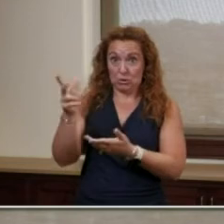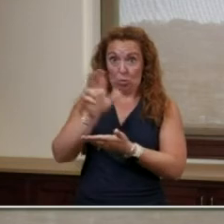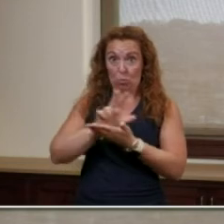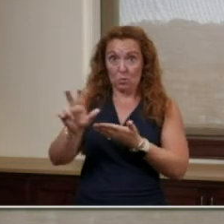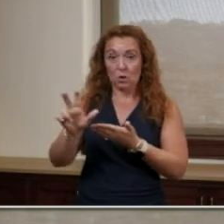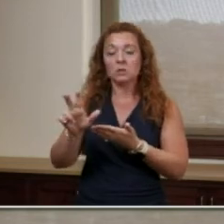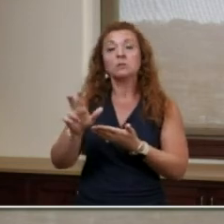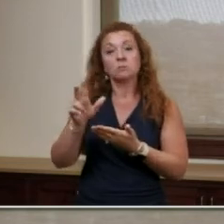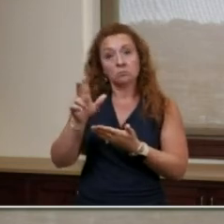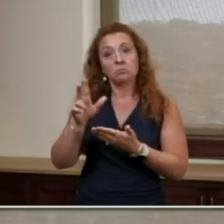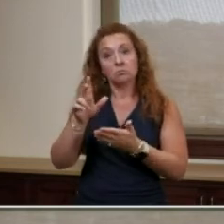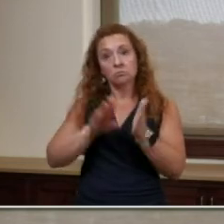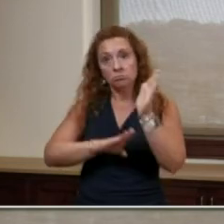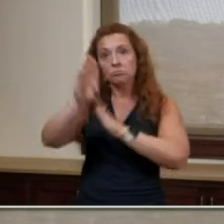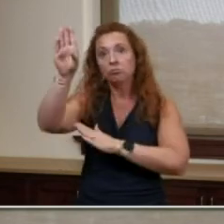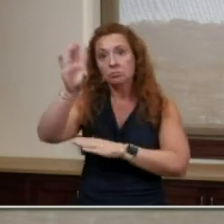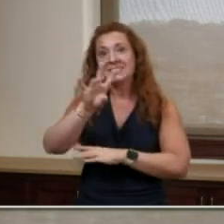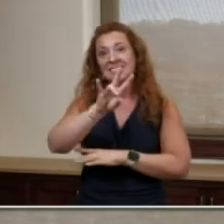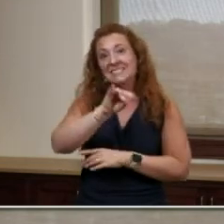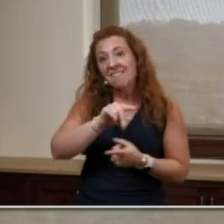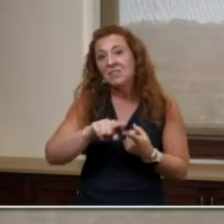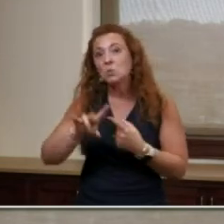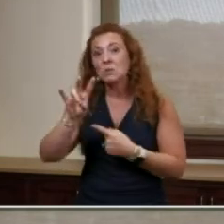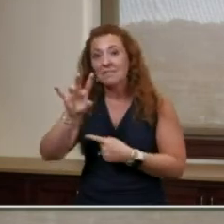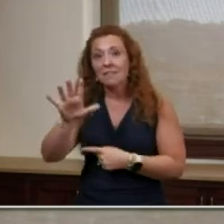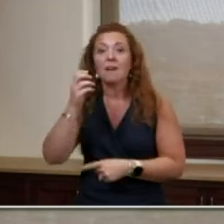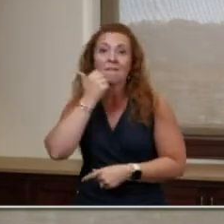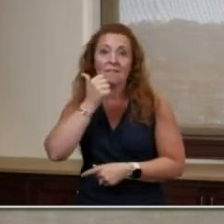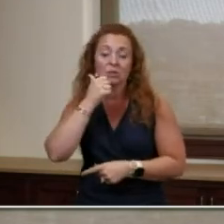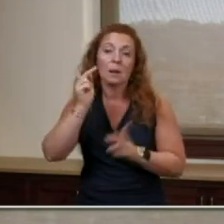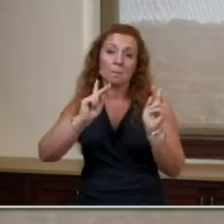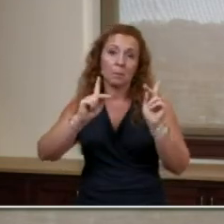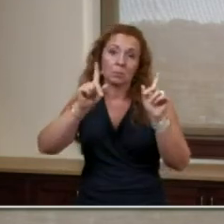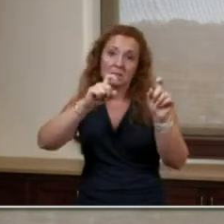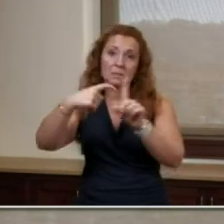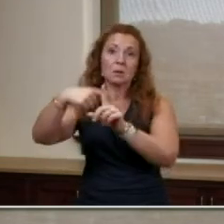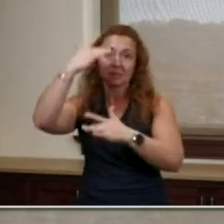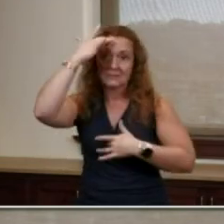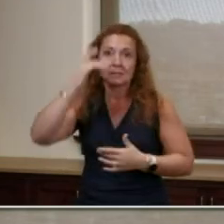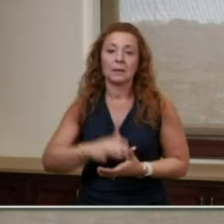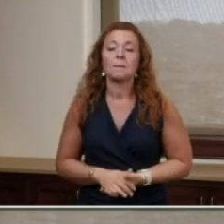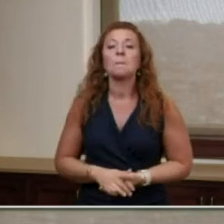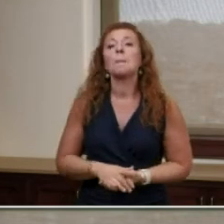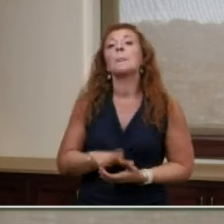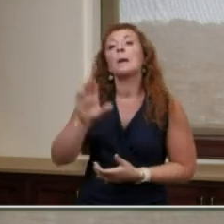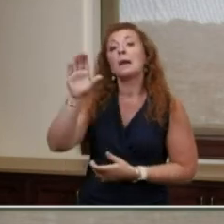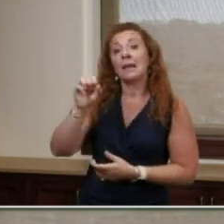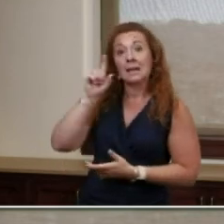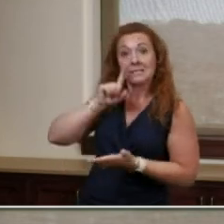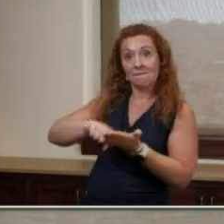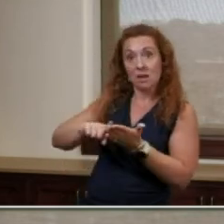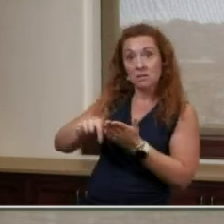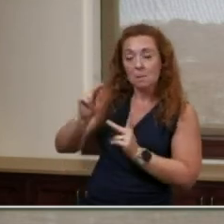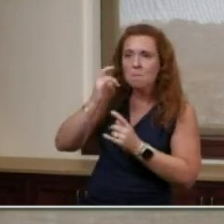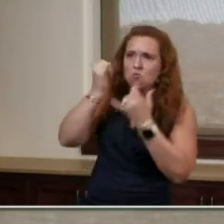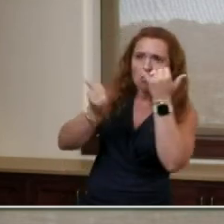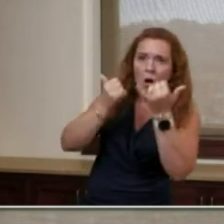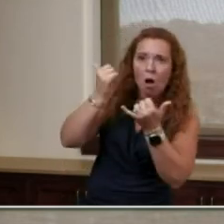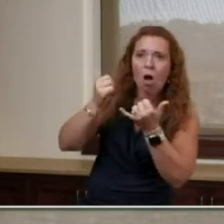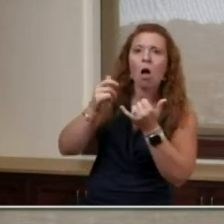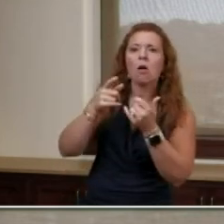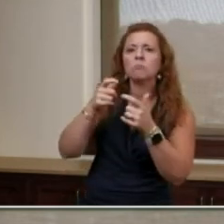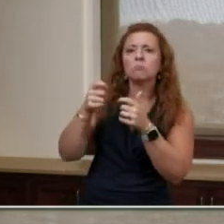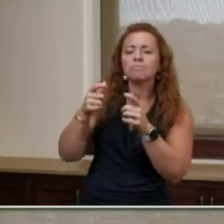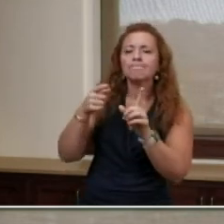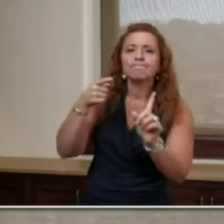we're experiencing 70 to 75 new cases a day. And our case investigations continue to trace the positive